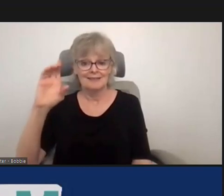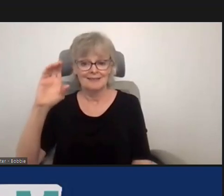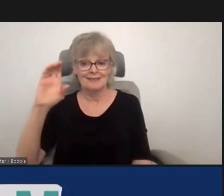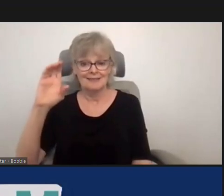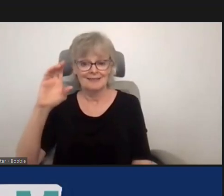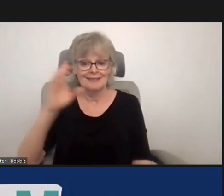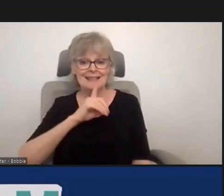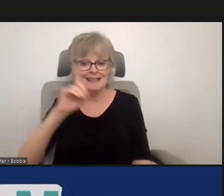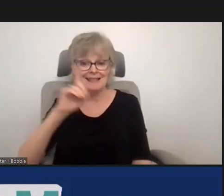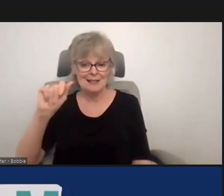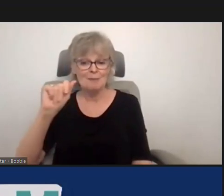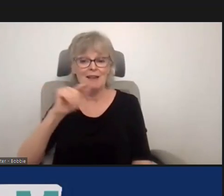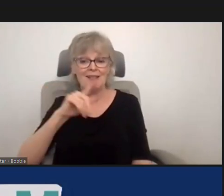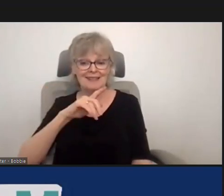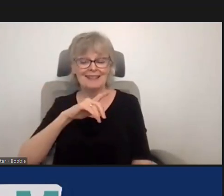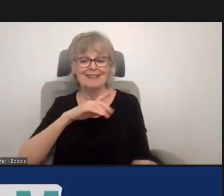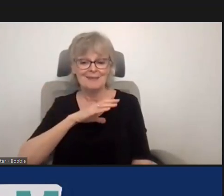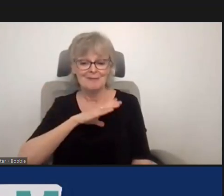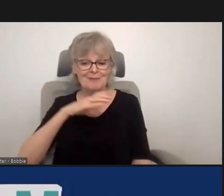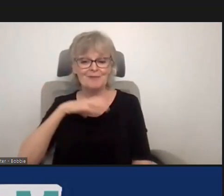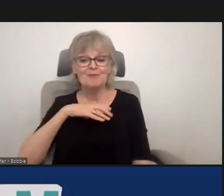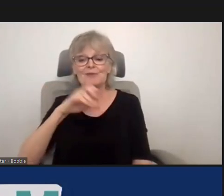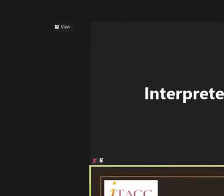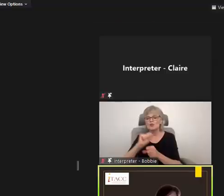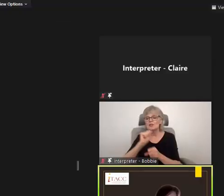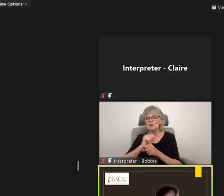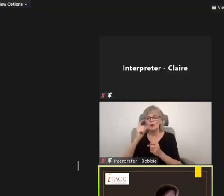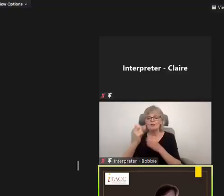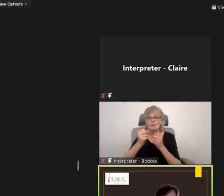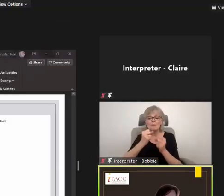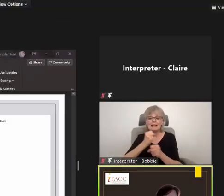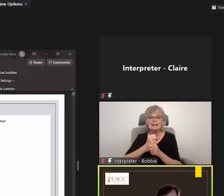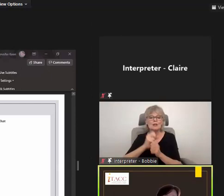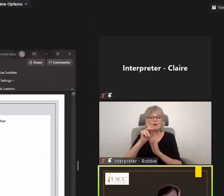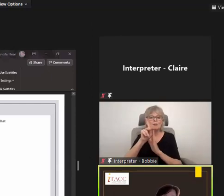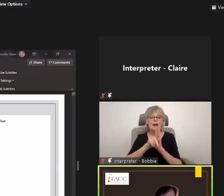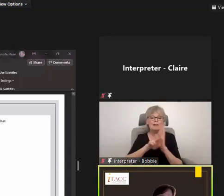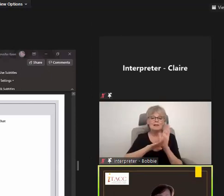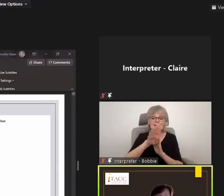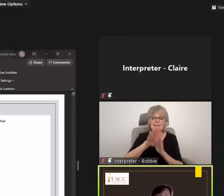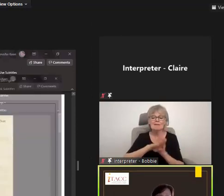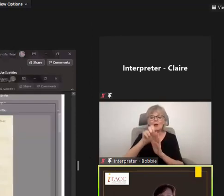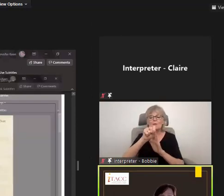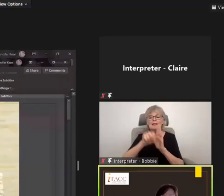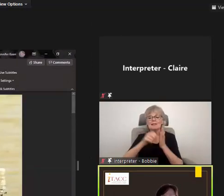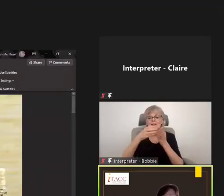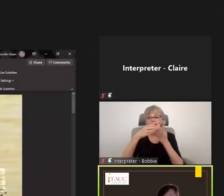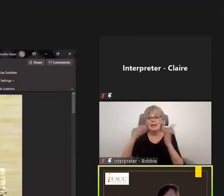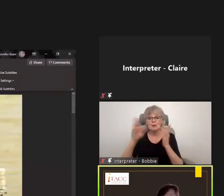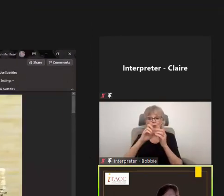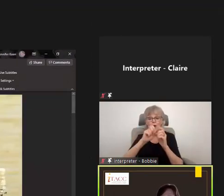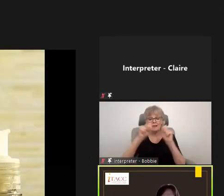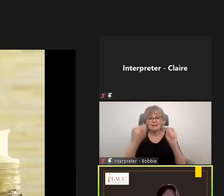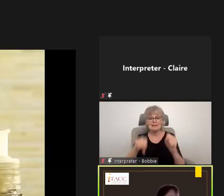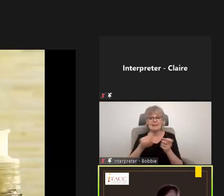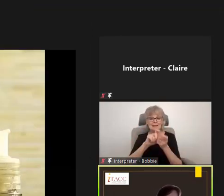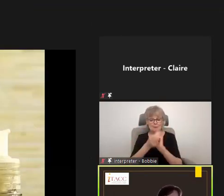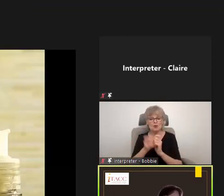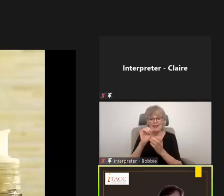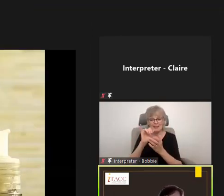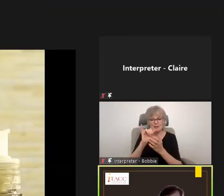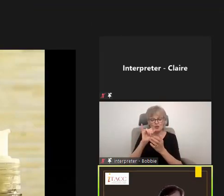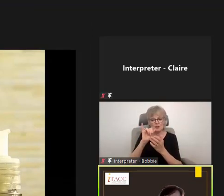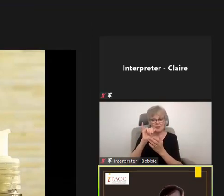experience working towards statewide systems change and policy development that impacts individuals with developmental disabilities and their